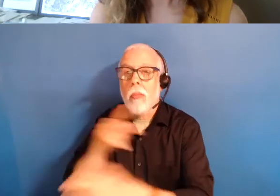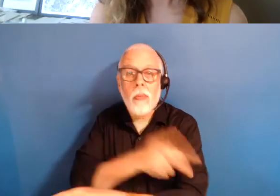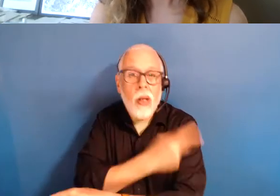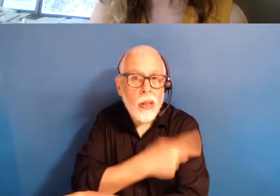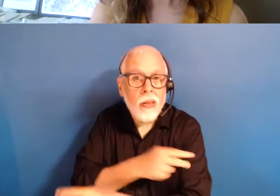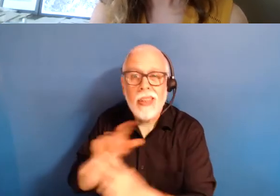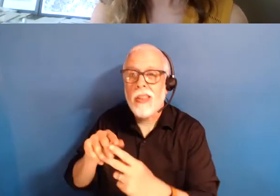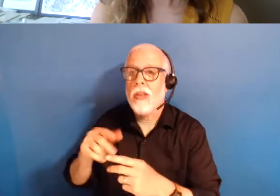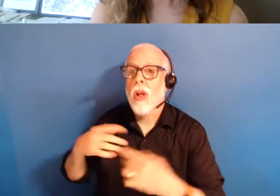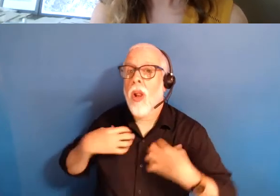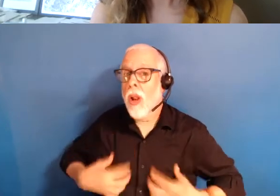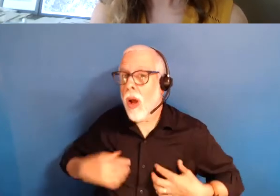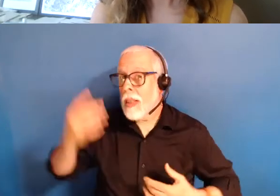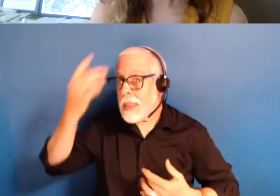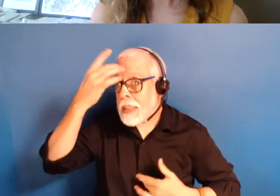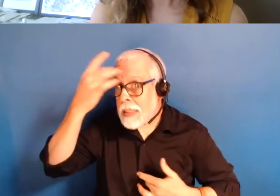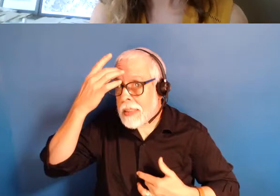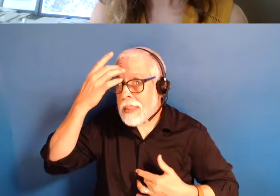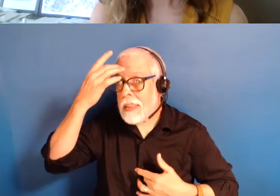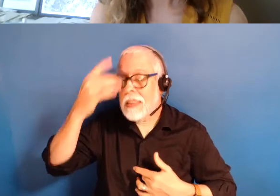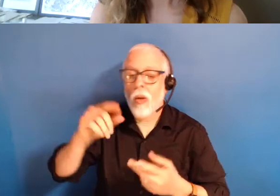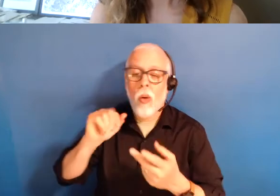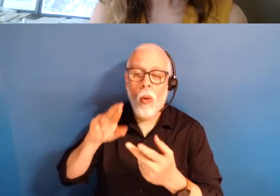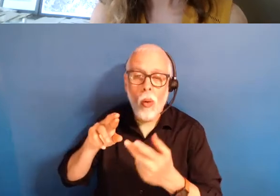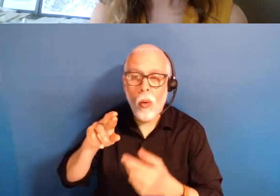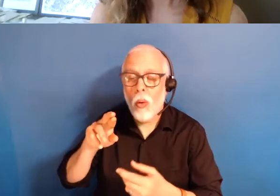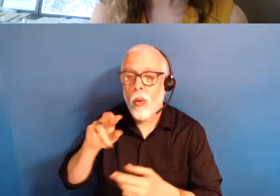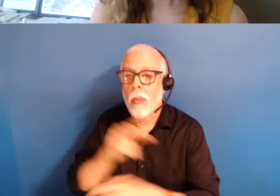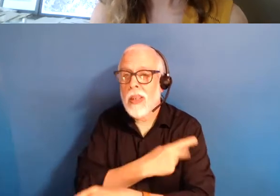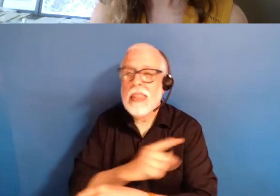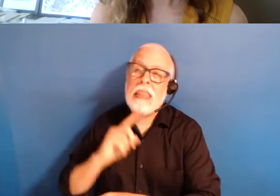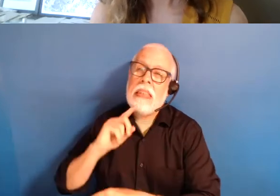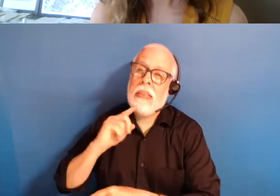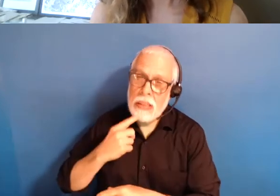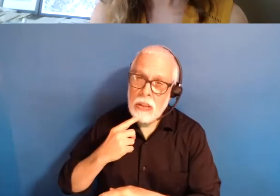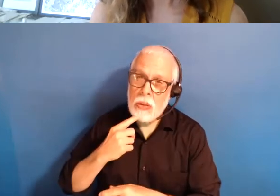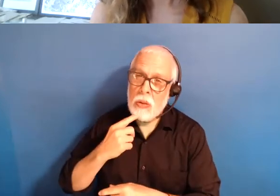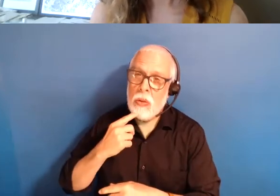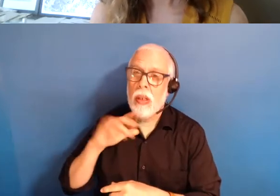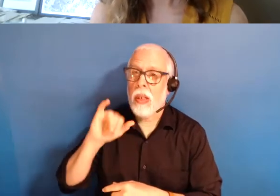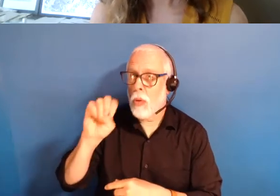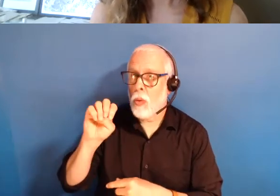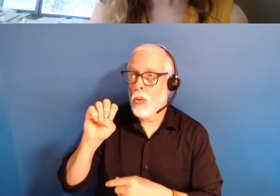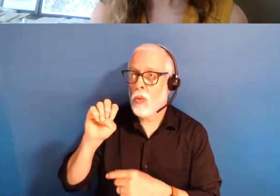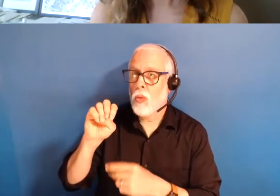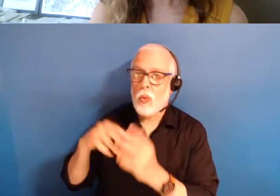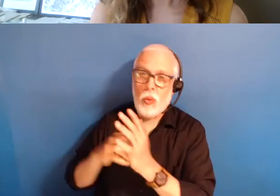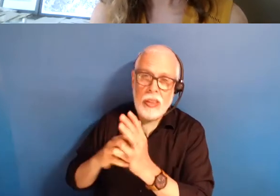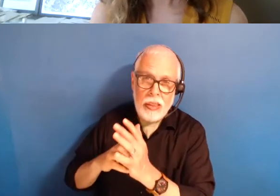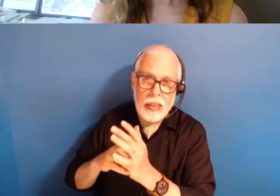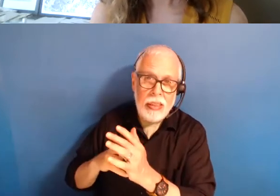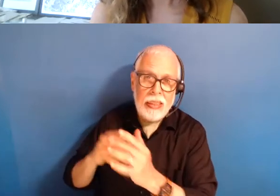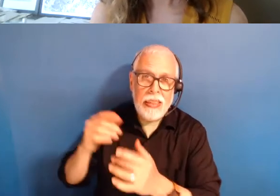either chronic lung disease or patients with severe immune compromise.